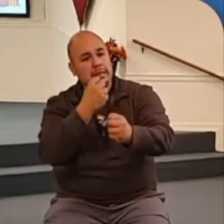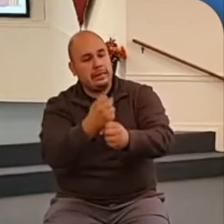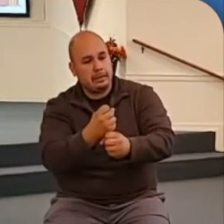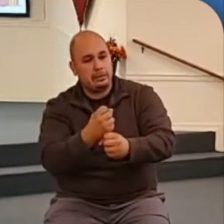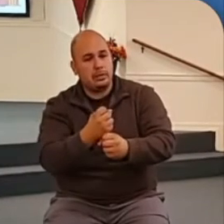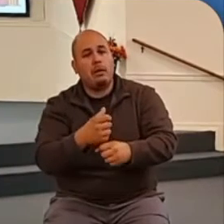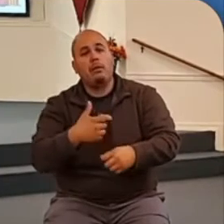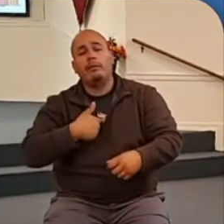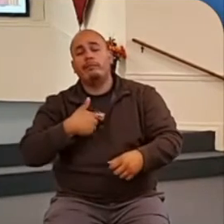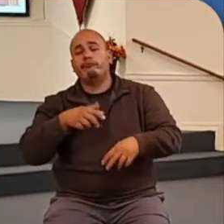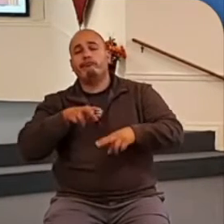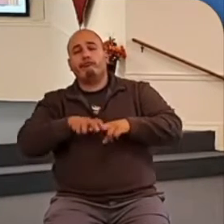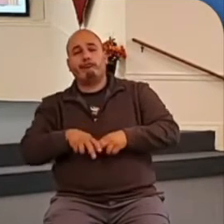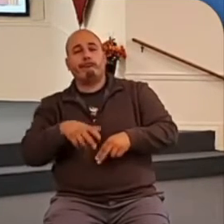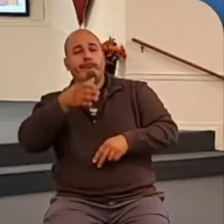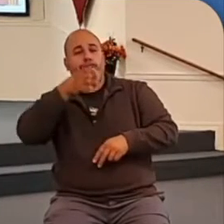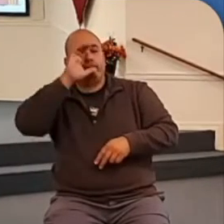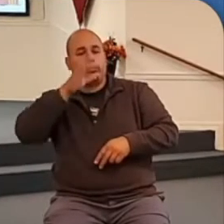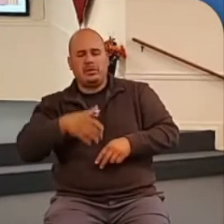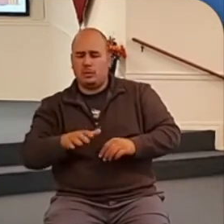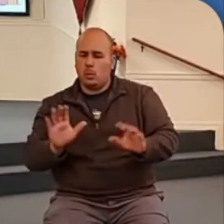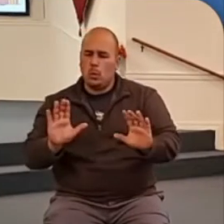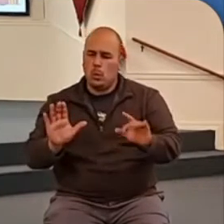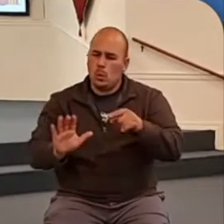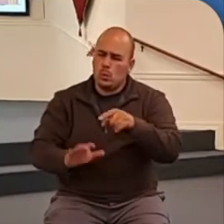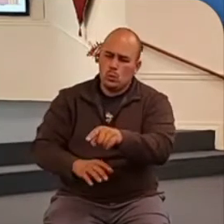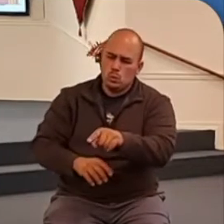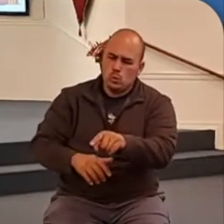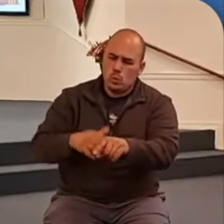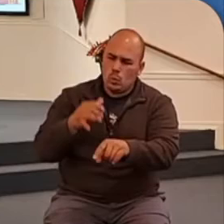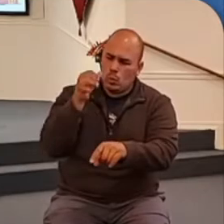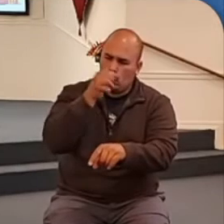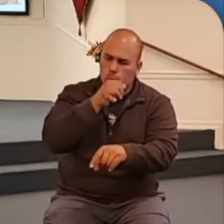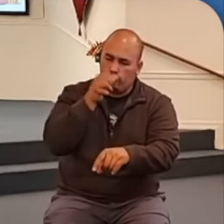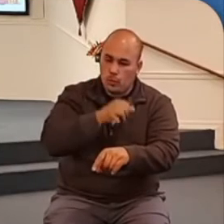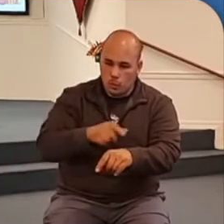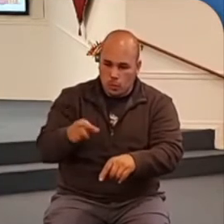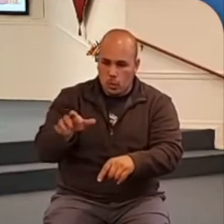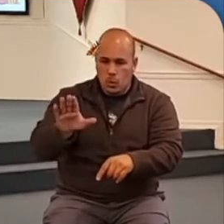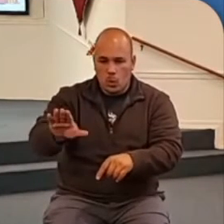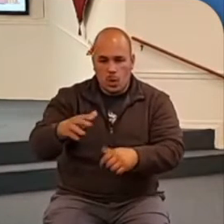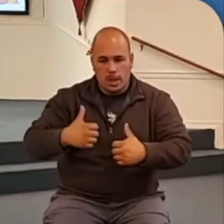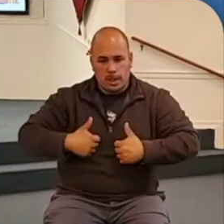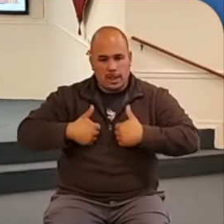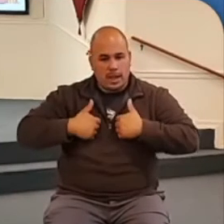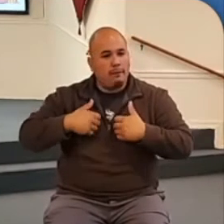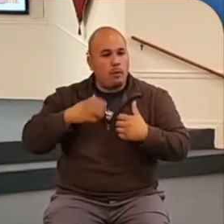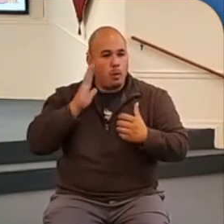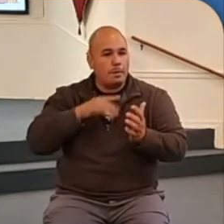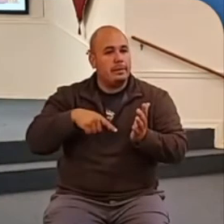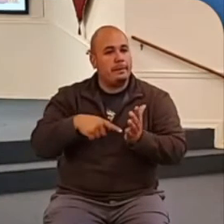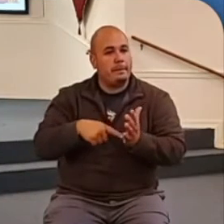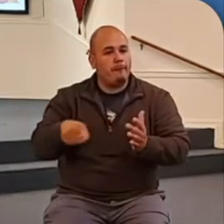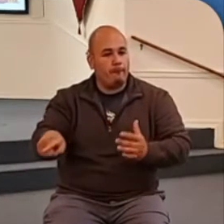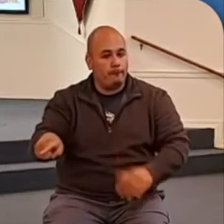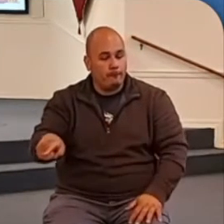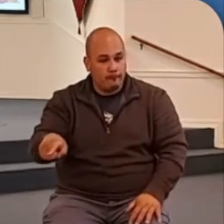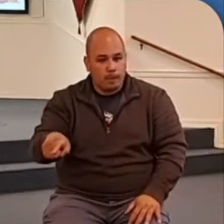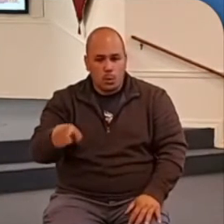fool! This very night your life will be demanded from you. Then who will get what you have prepared for yourself?